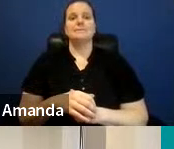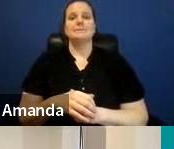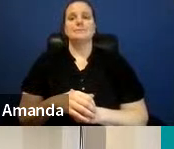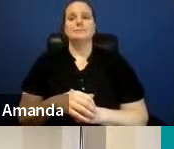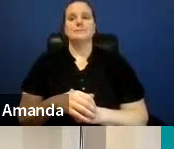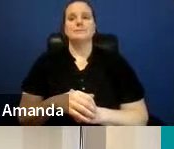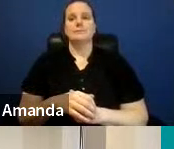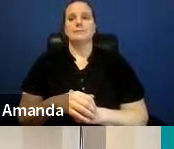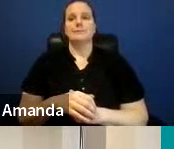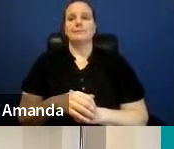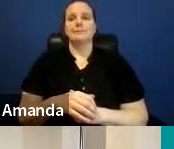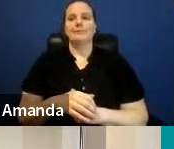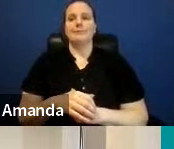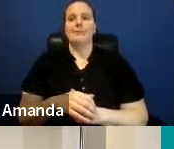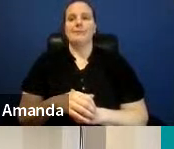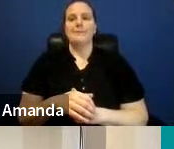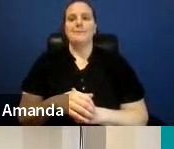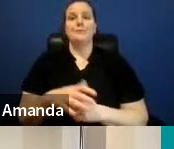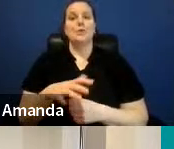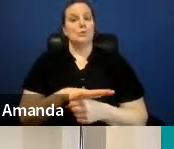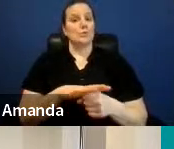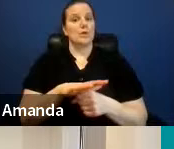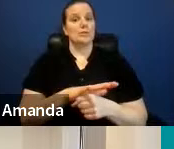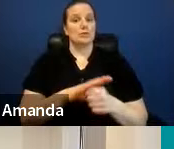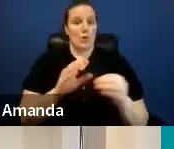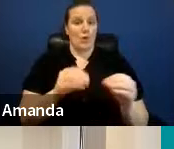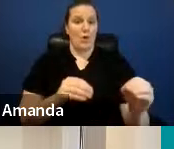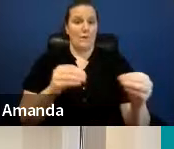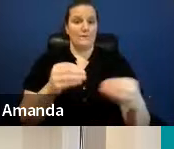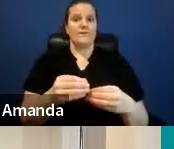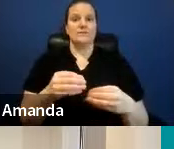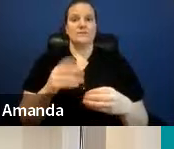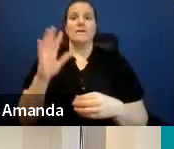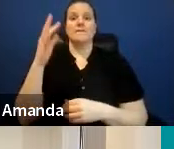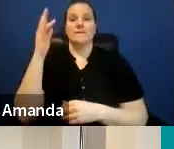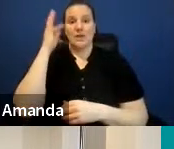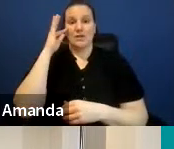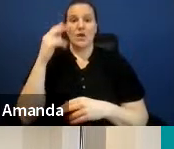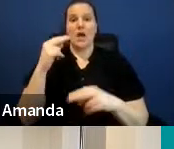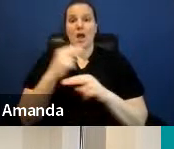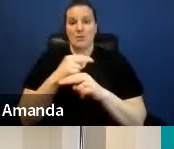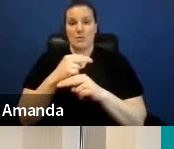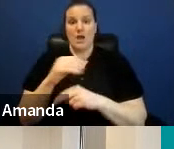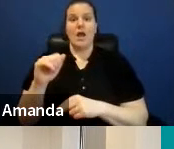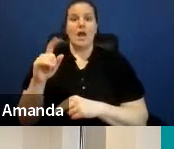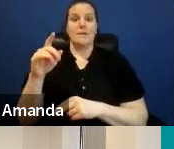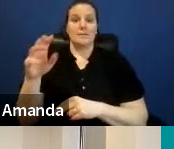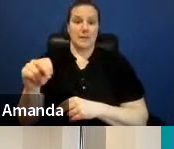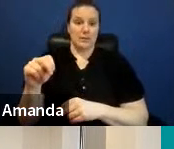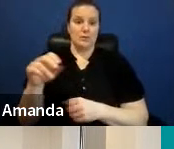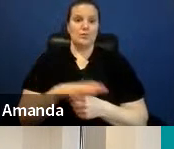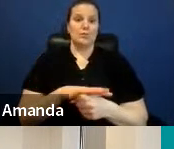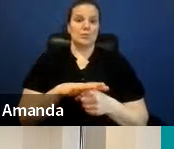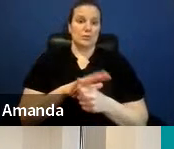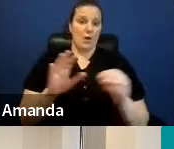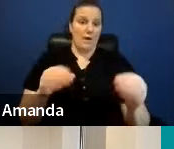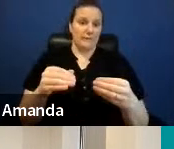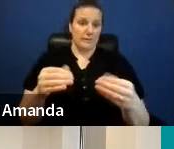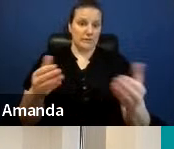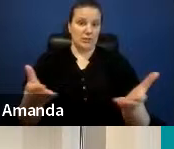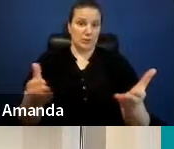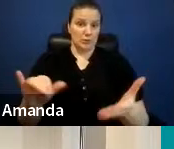two the regional office and then the Federal Highway Administration regional office administrators here as